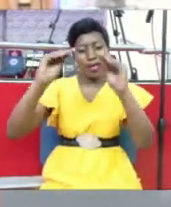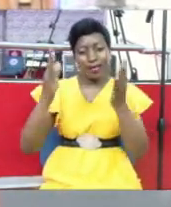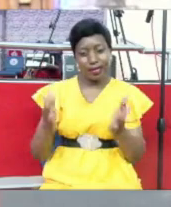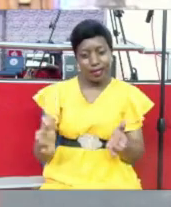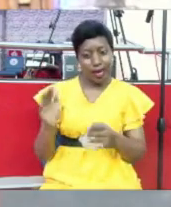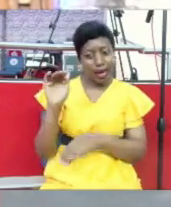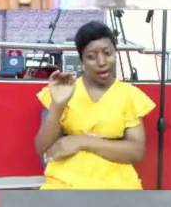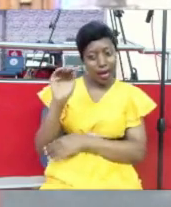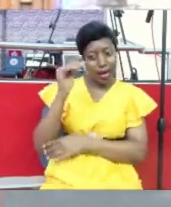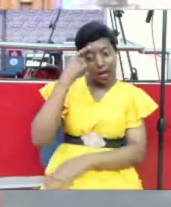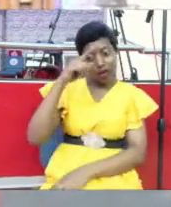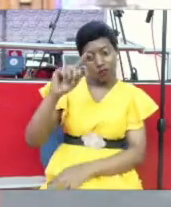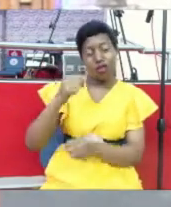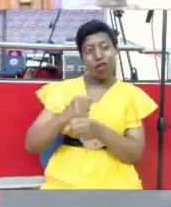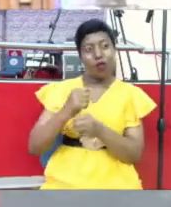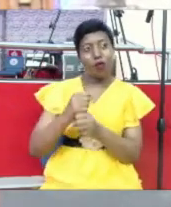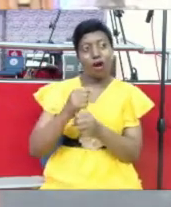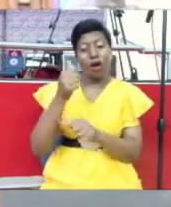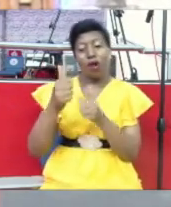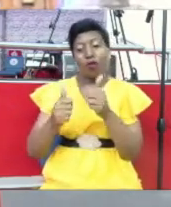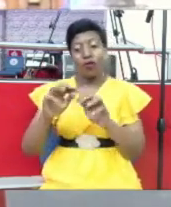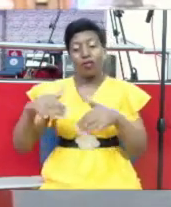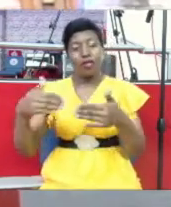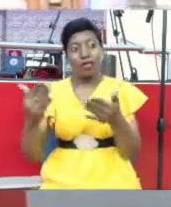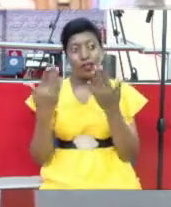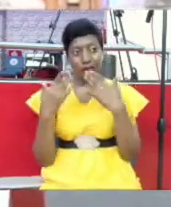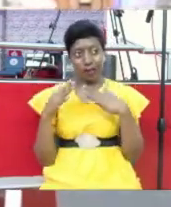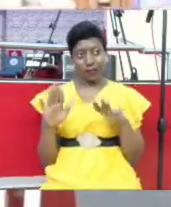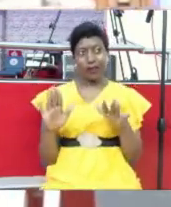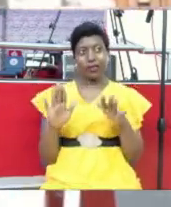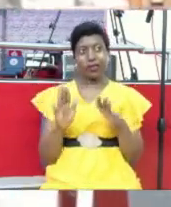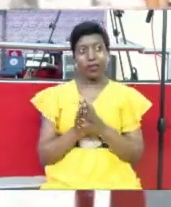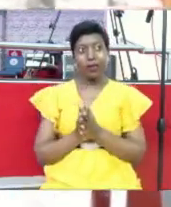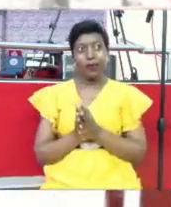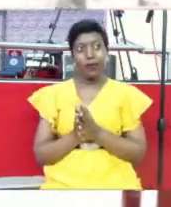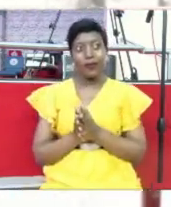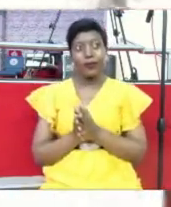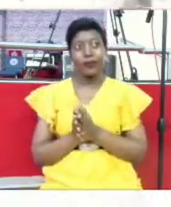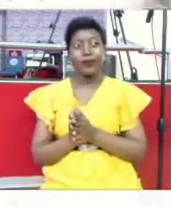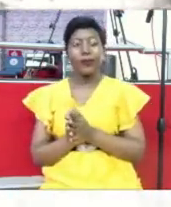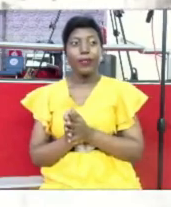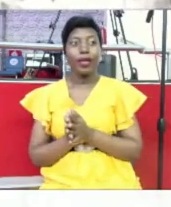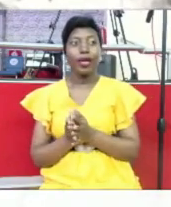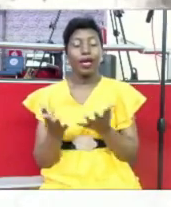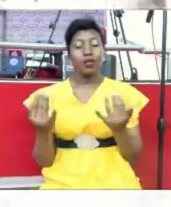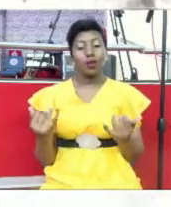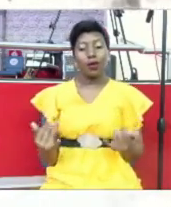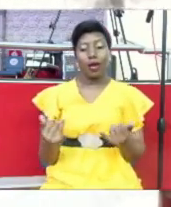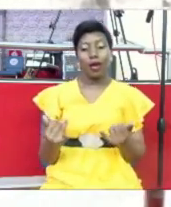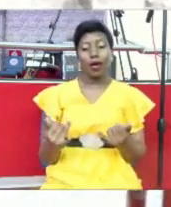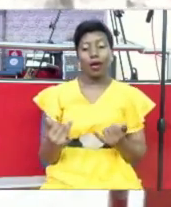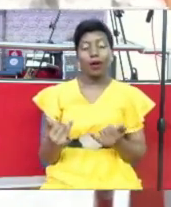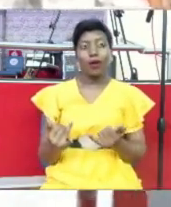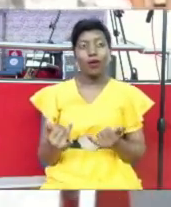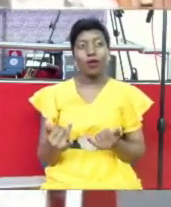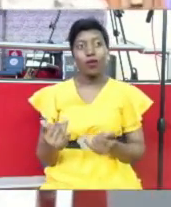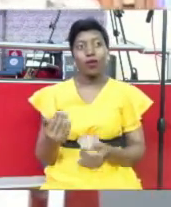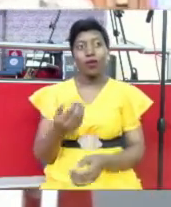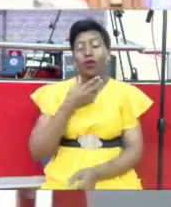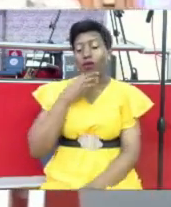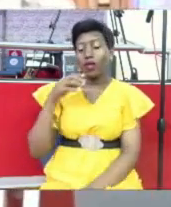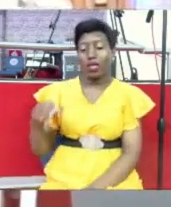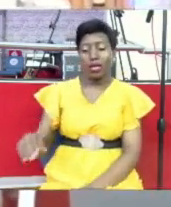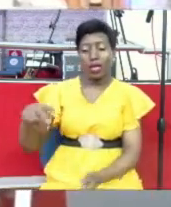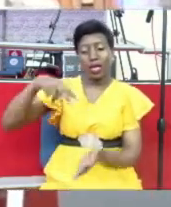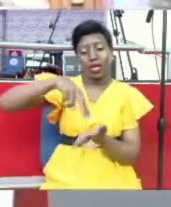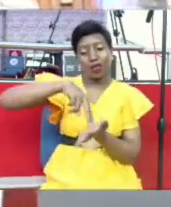the assignment he had given. Na mwalimu akauliza ile ambayo kazi alikuwa amepeana. And so the Sunday school kid stood up. Na ule